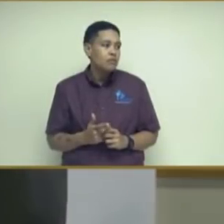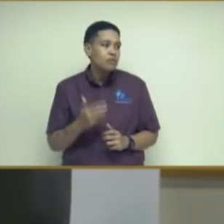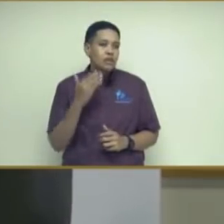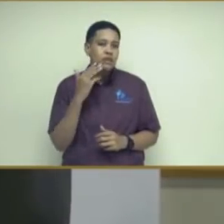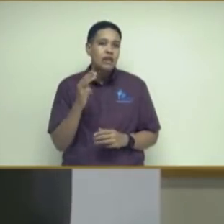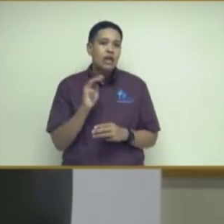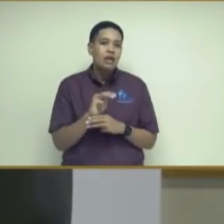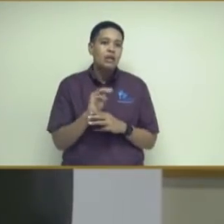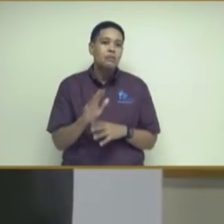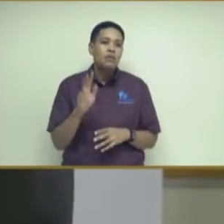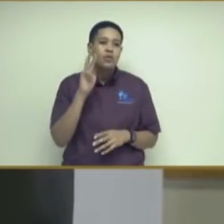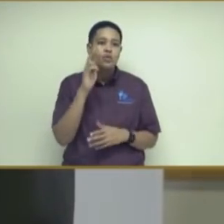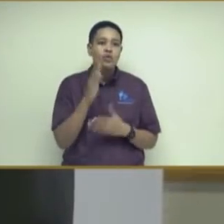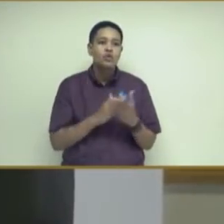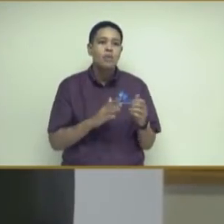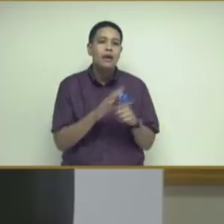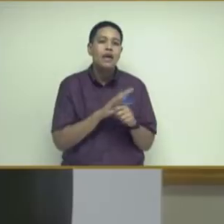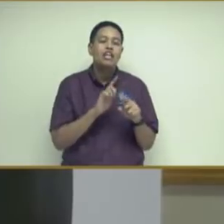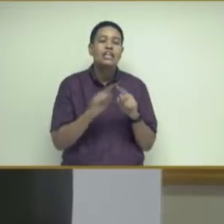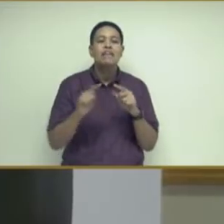areas and the initiatives that we have